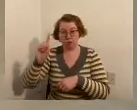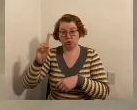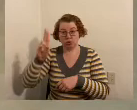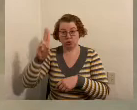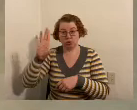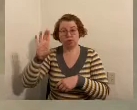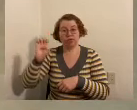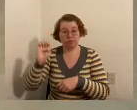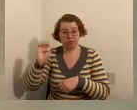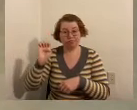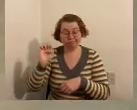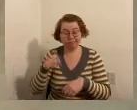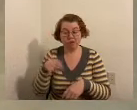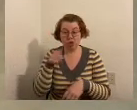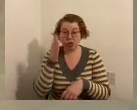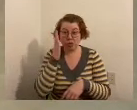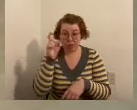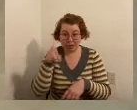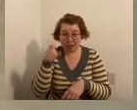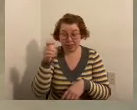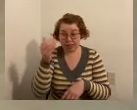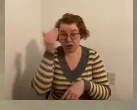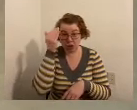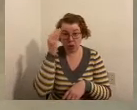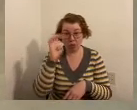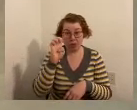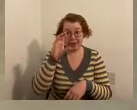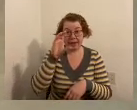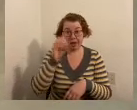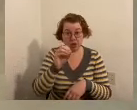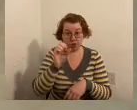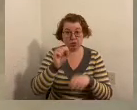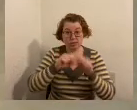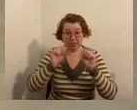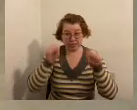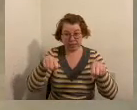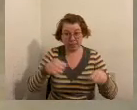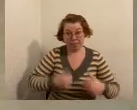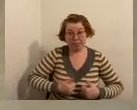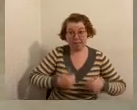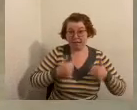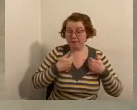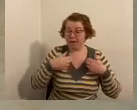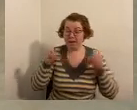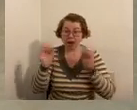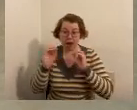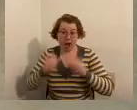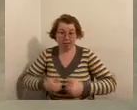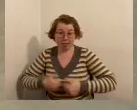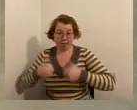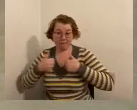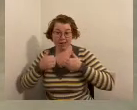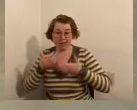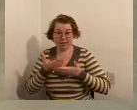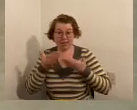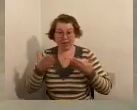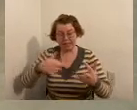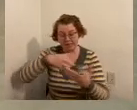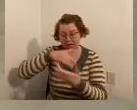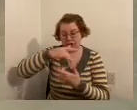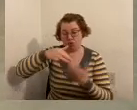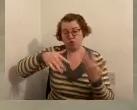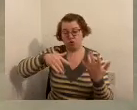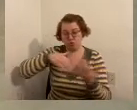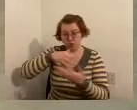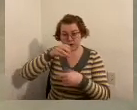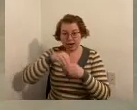And then you're going to need to know that an ecosystem is living and non-living things that